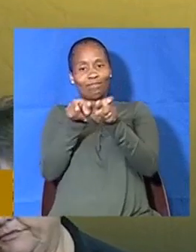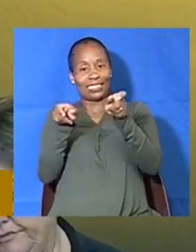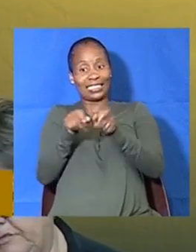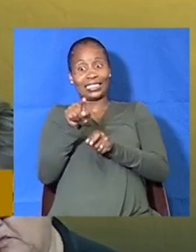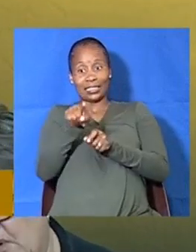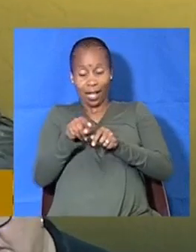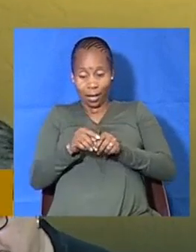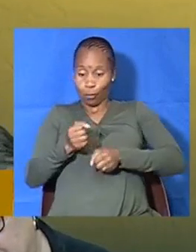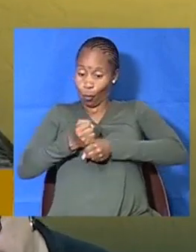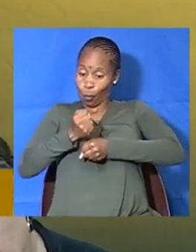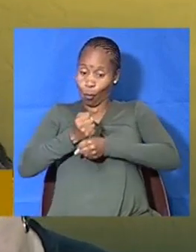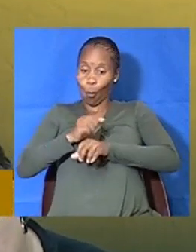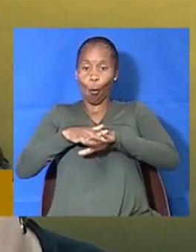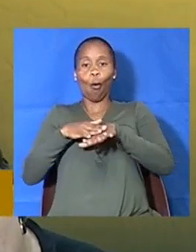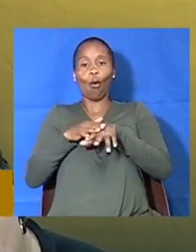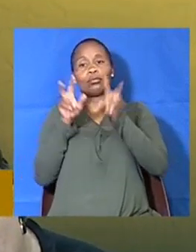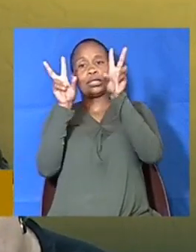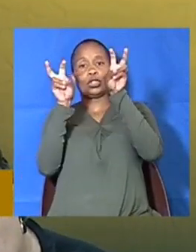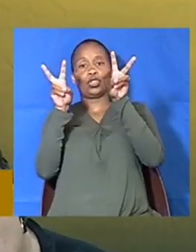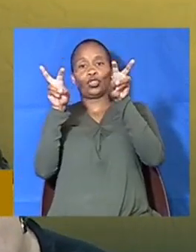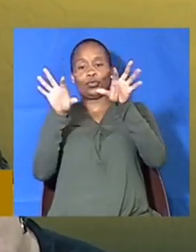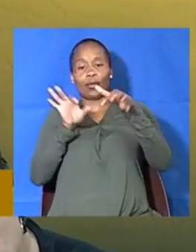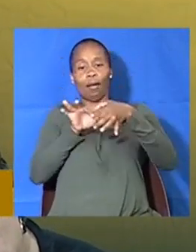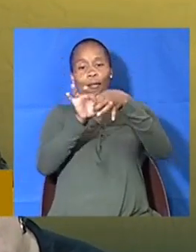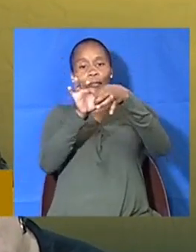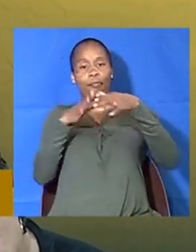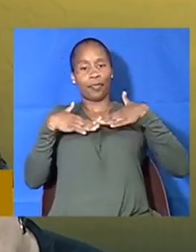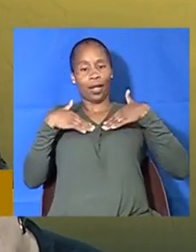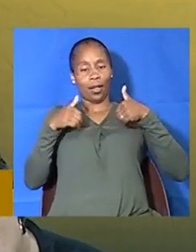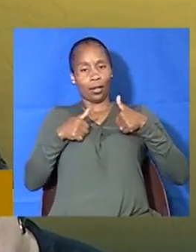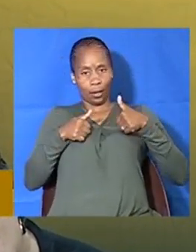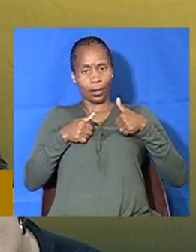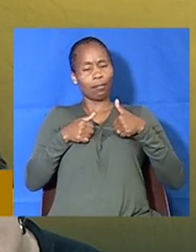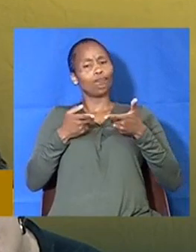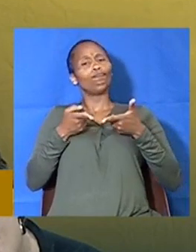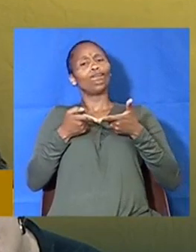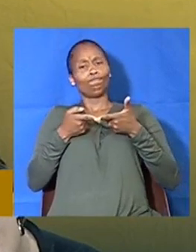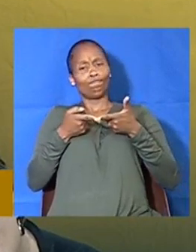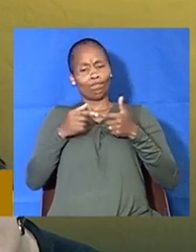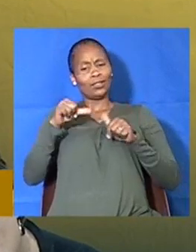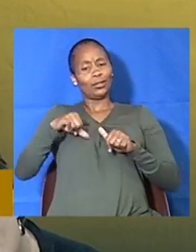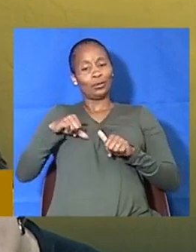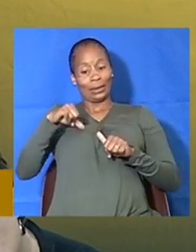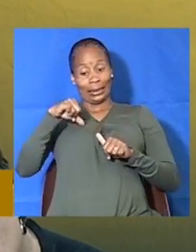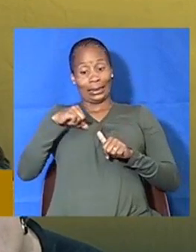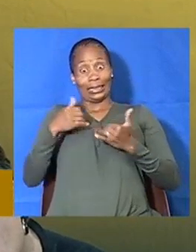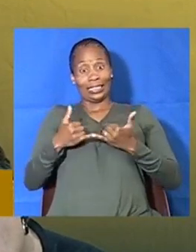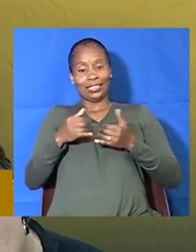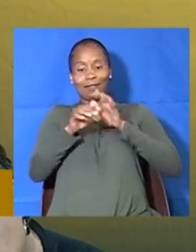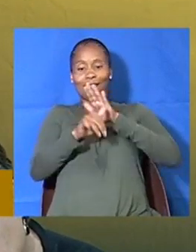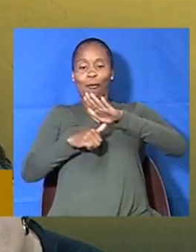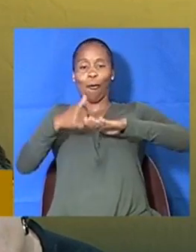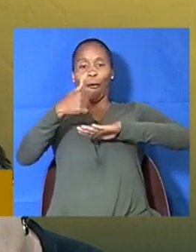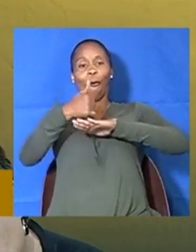uMamncwango ngiqhamuka KwaZulu Natal ngililunga ke lale komiti